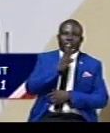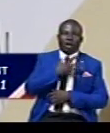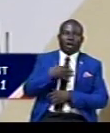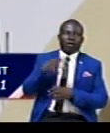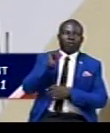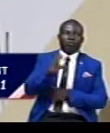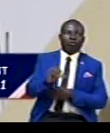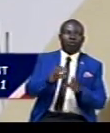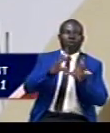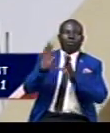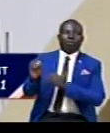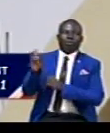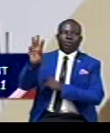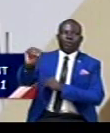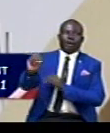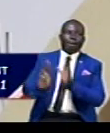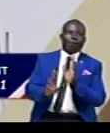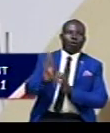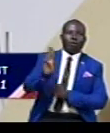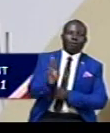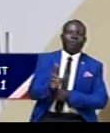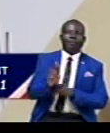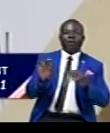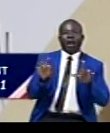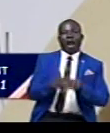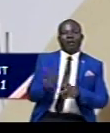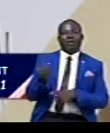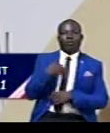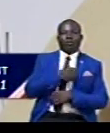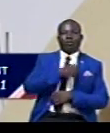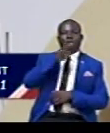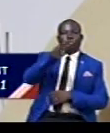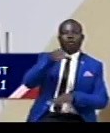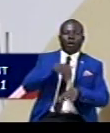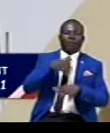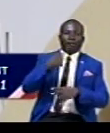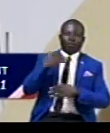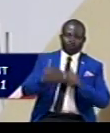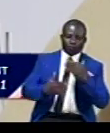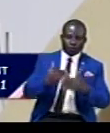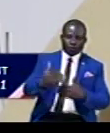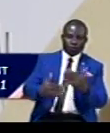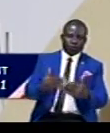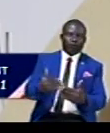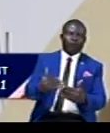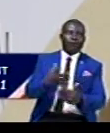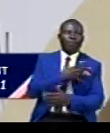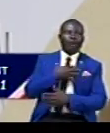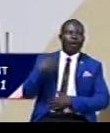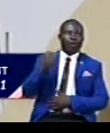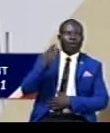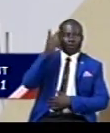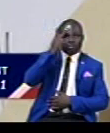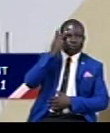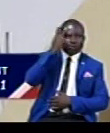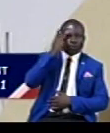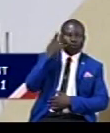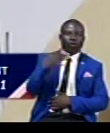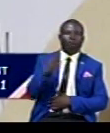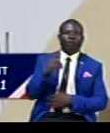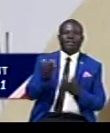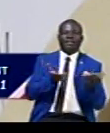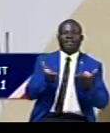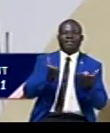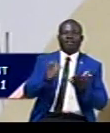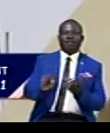them on." As we look at the procedures and the purpose of the service